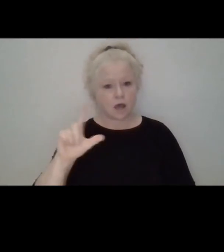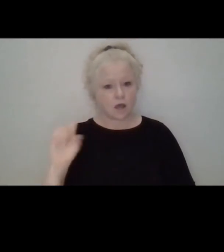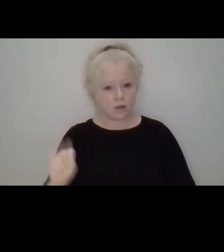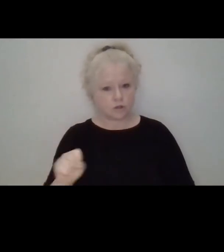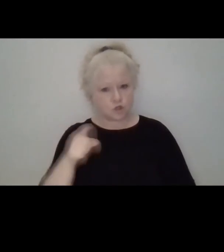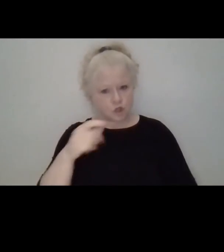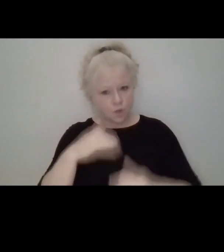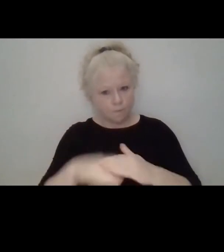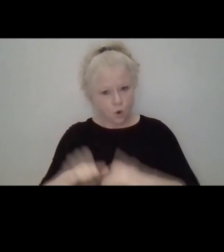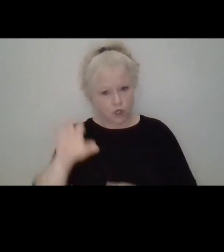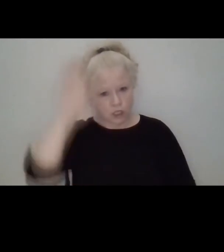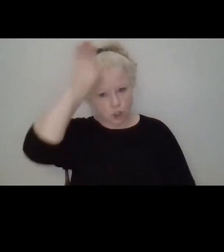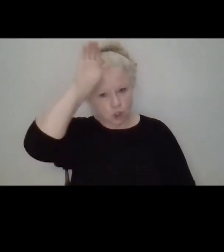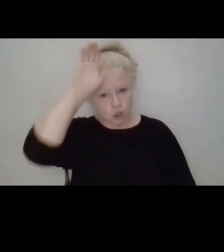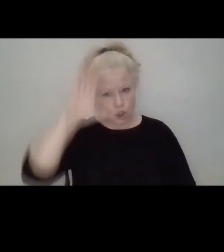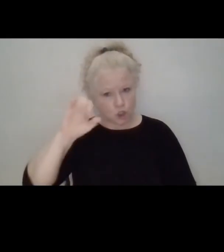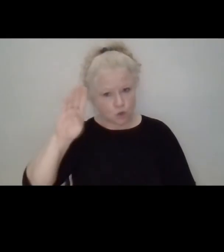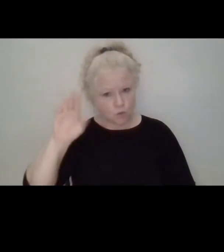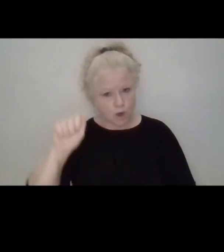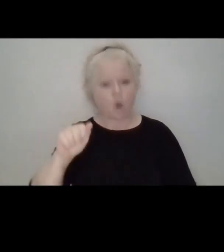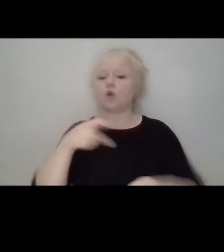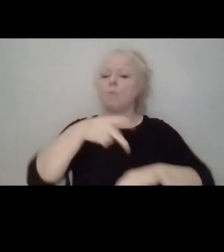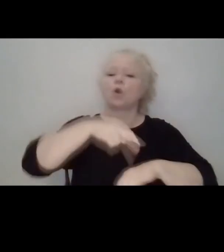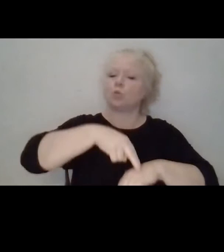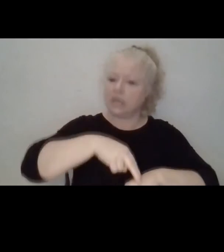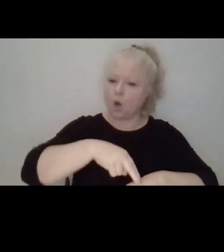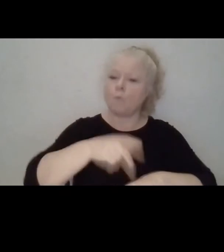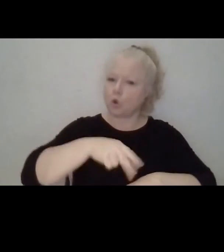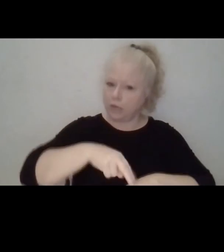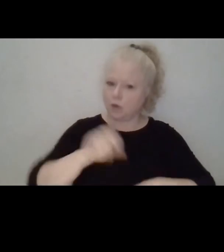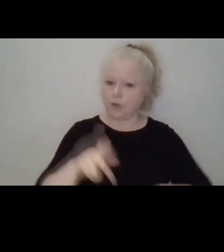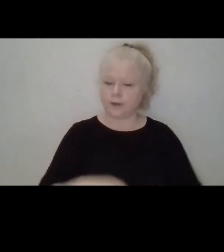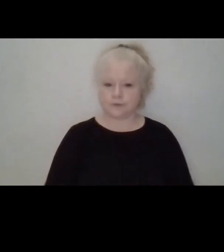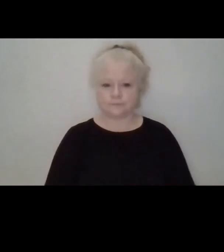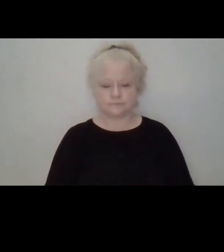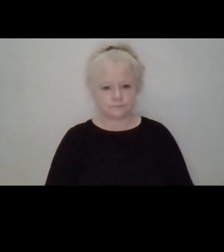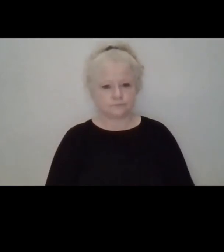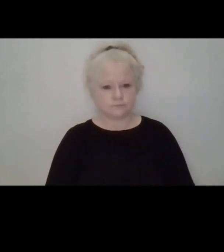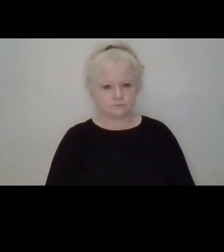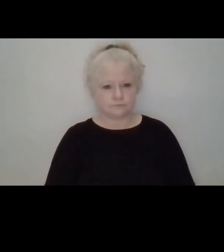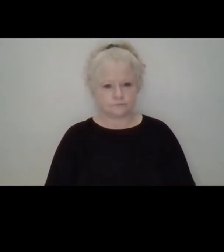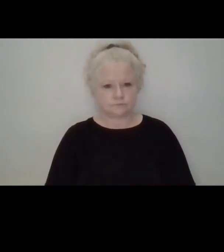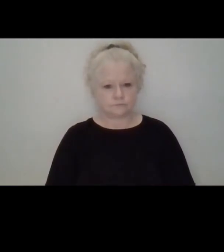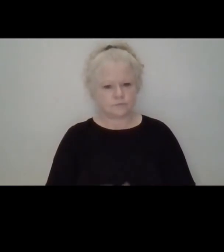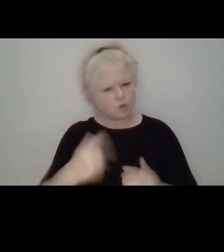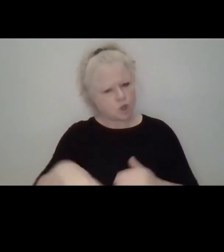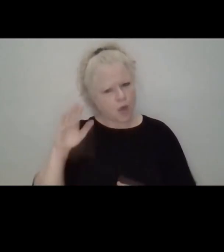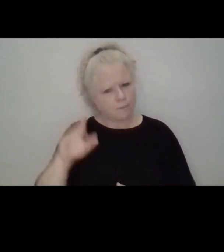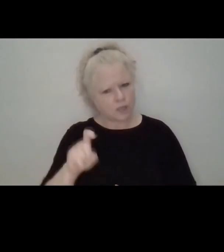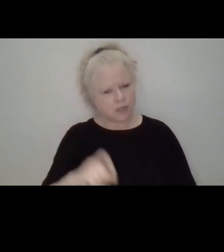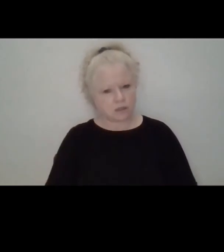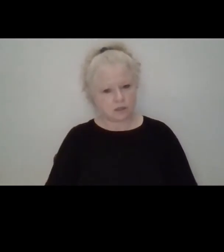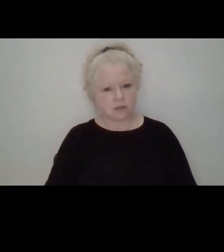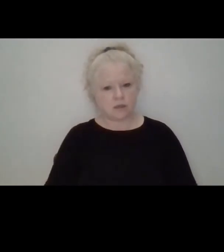born in Cuba, but raised in Puerto Rico. So Yeah. Tell me about your upbringing. So, I was